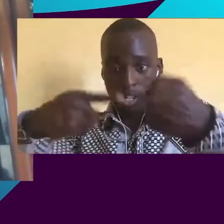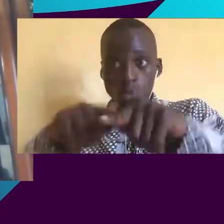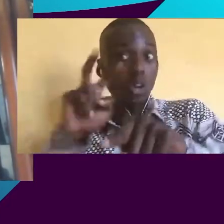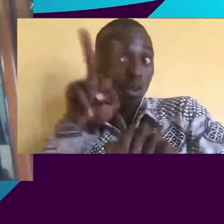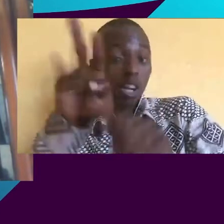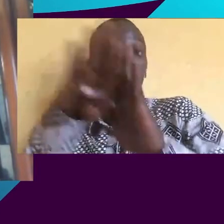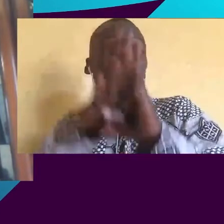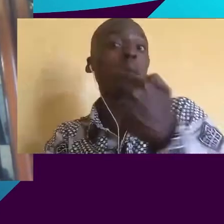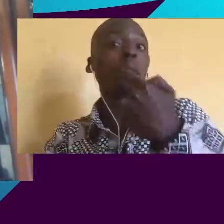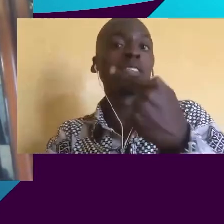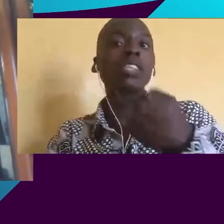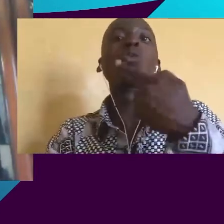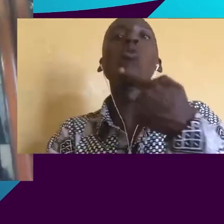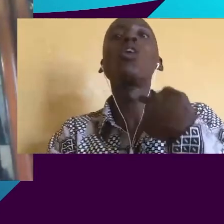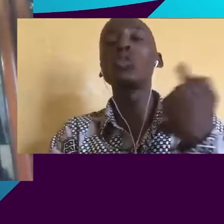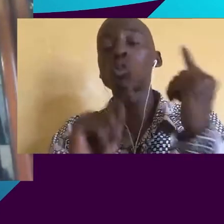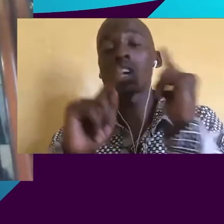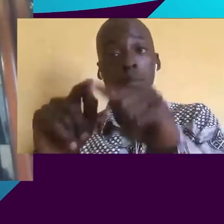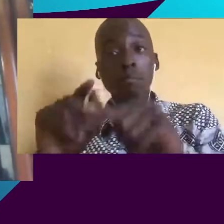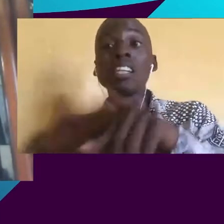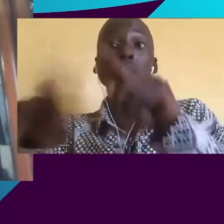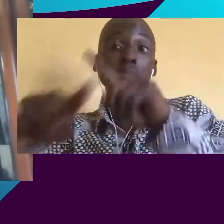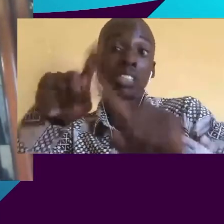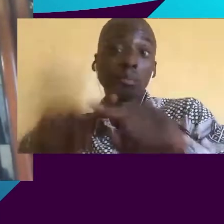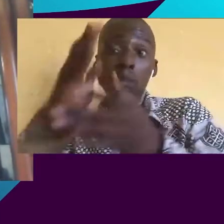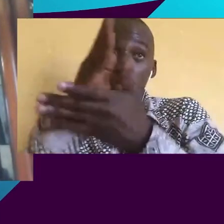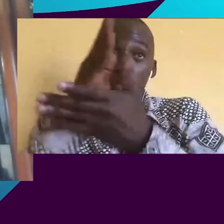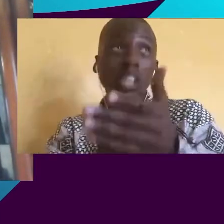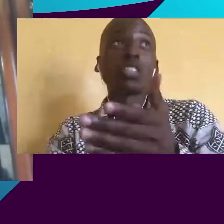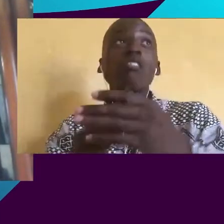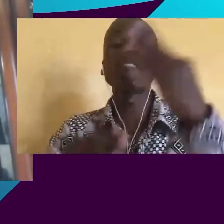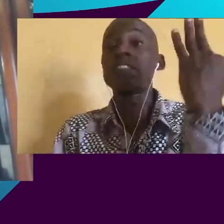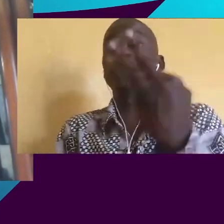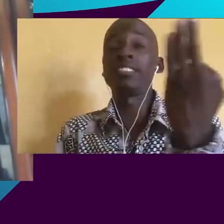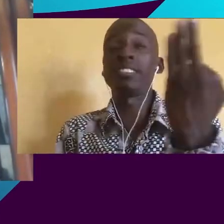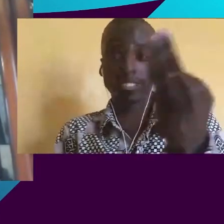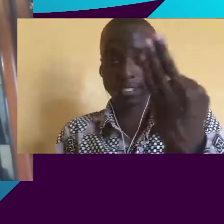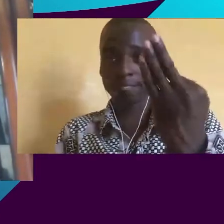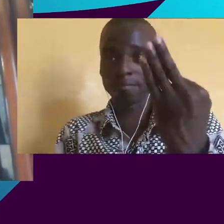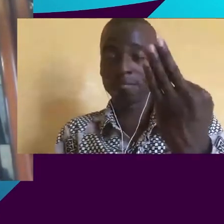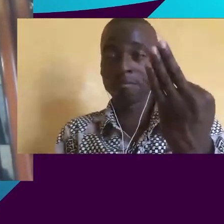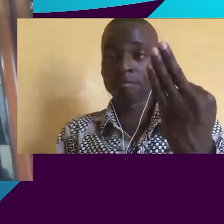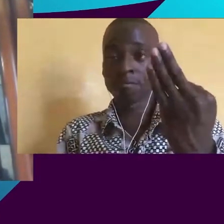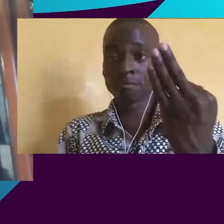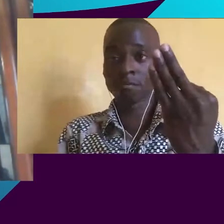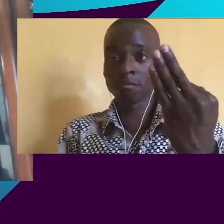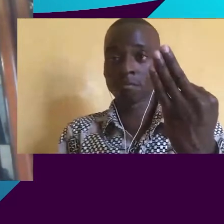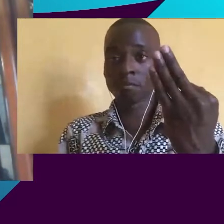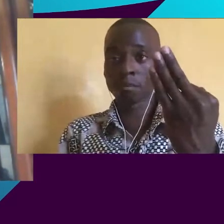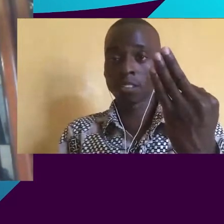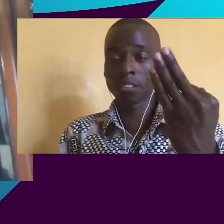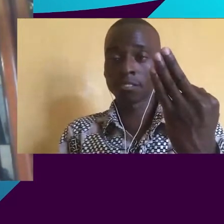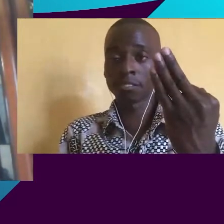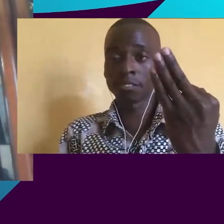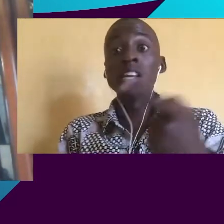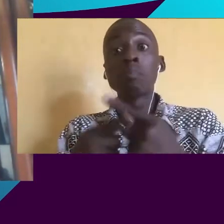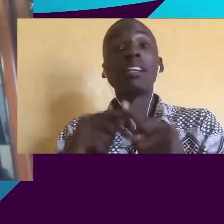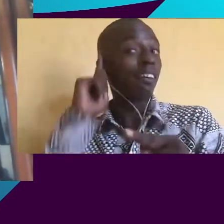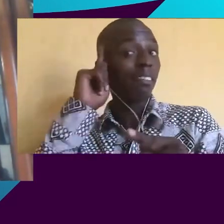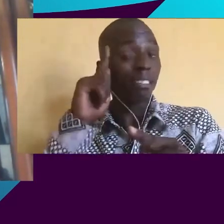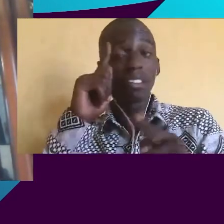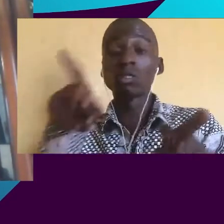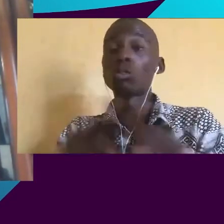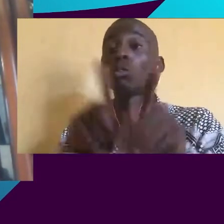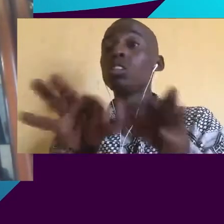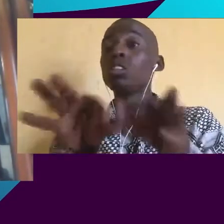like you to come and be part of the facilitator. It's not monetary, but I think it's also, you can't quantify